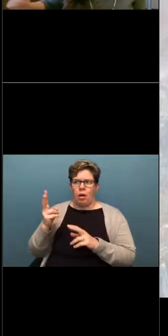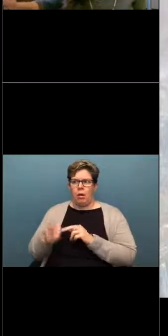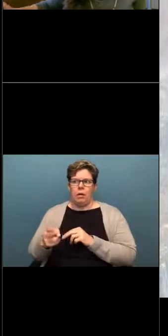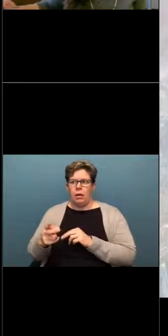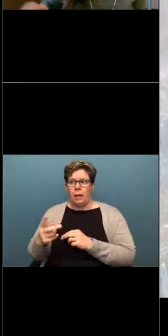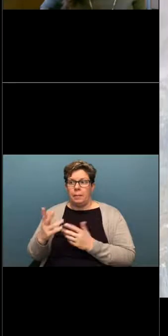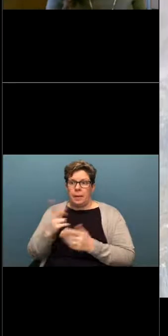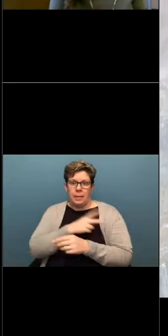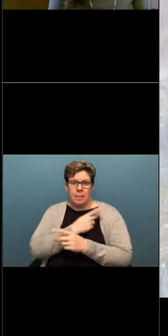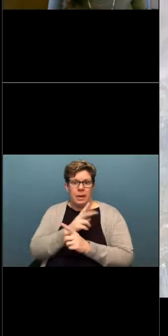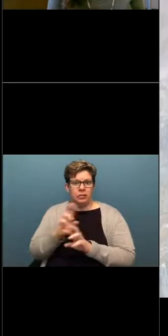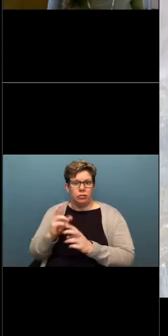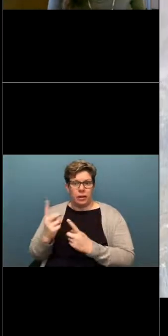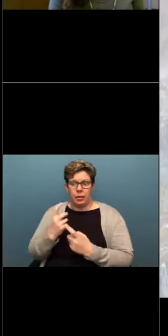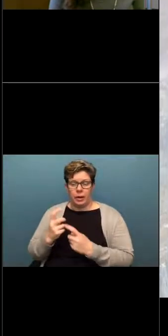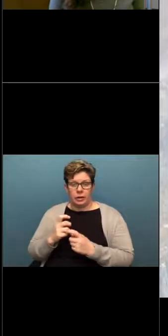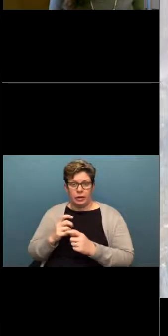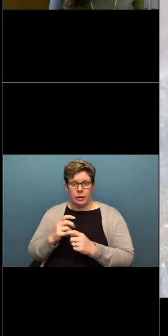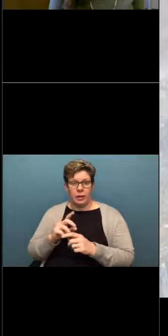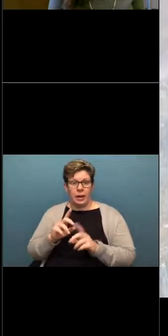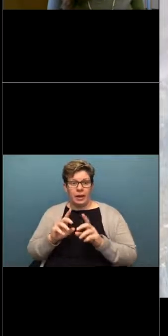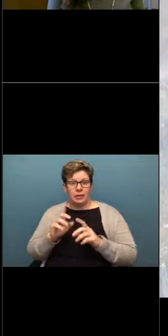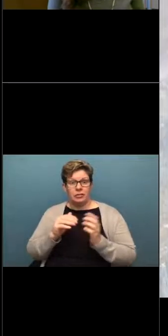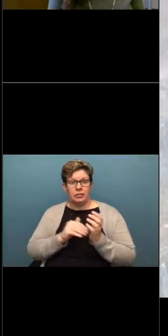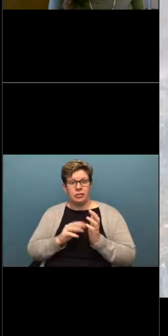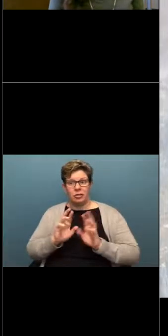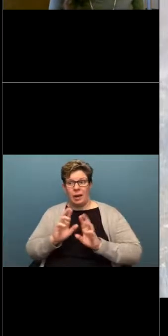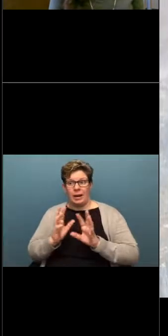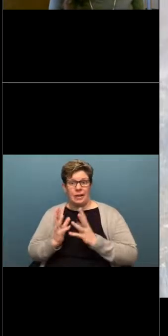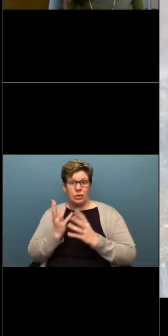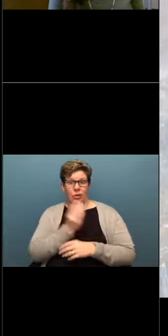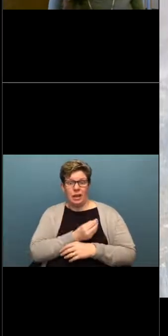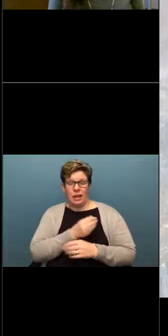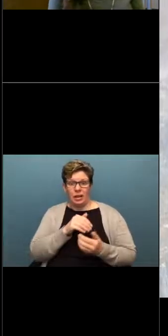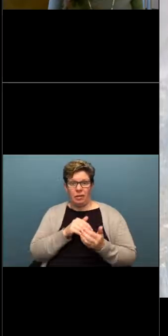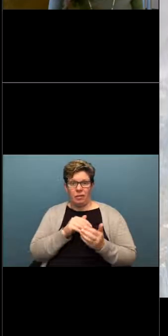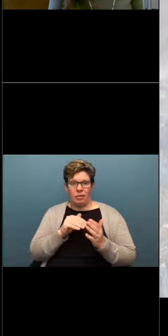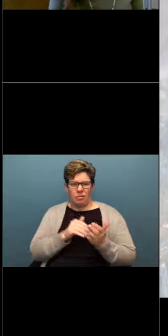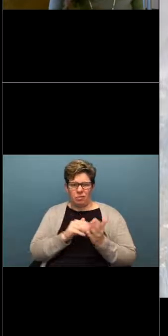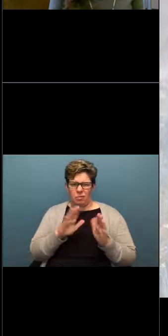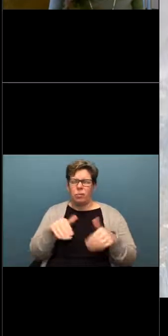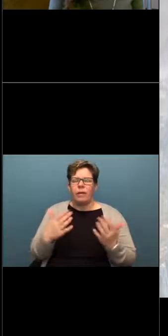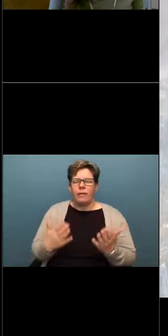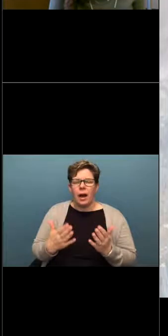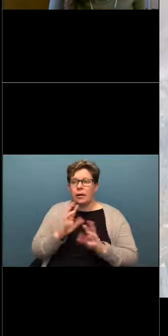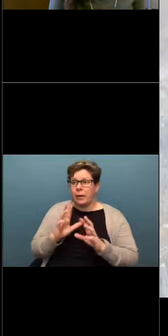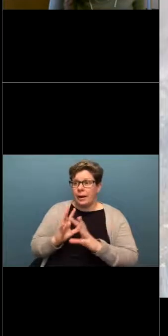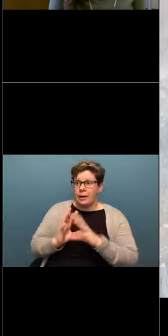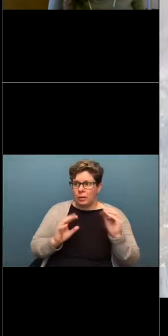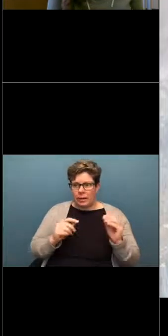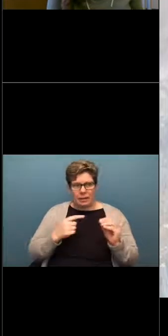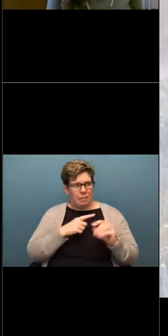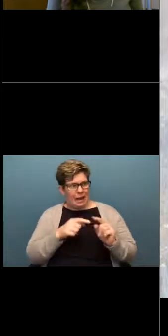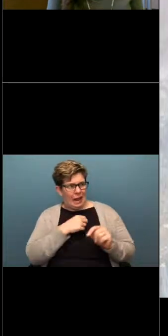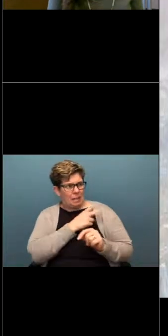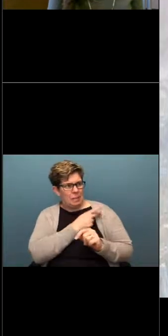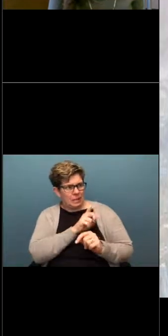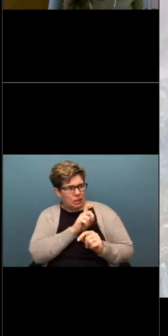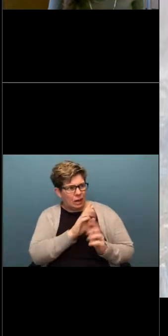provider might kind of have one hand on the doorknob to leave and you're still looking for clarification or information. And